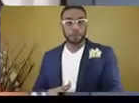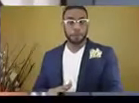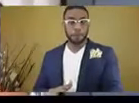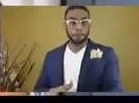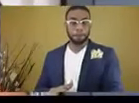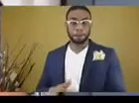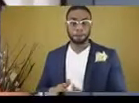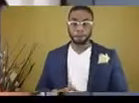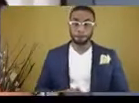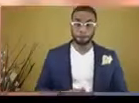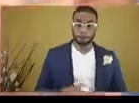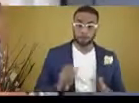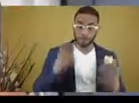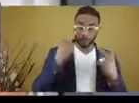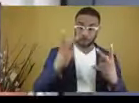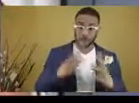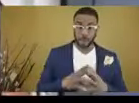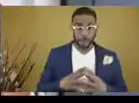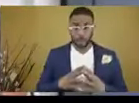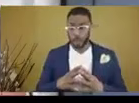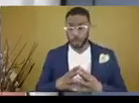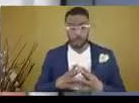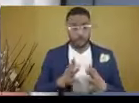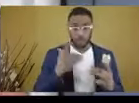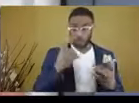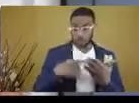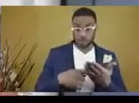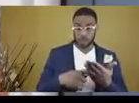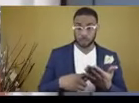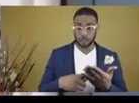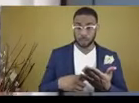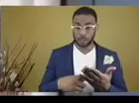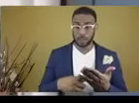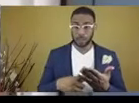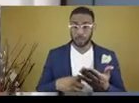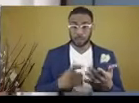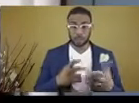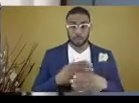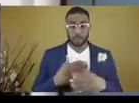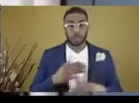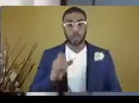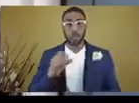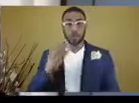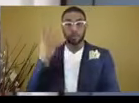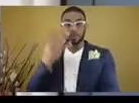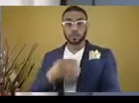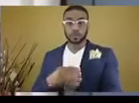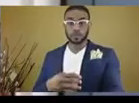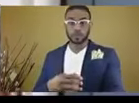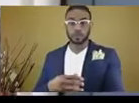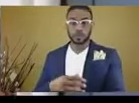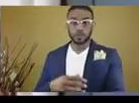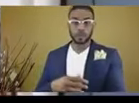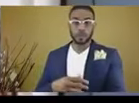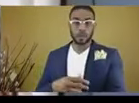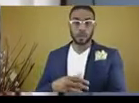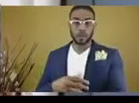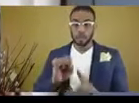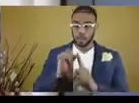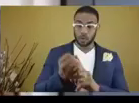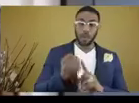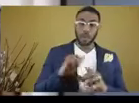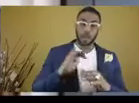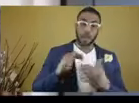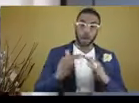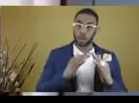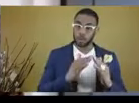Very much. As you can see, as we just discussed and what Nitris just shared so eloquently and so powerfully, the situation in our